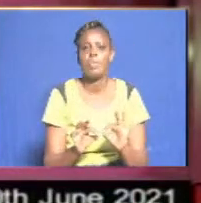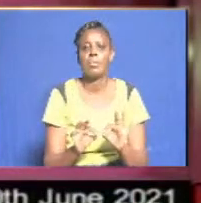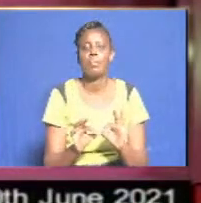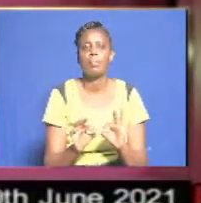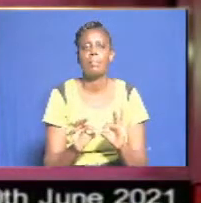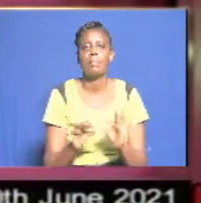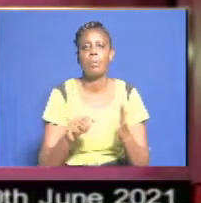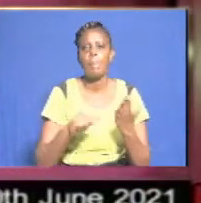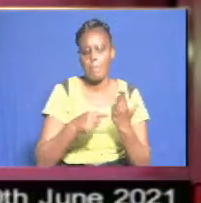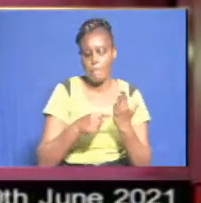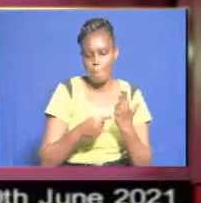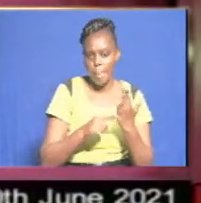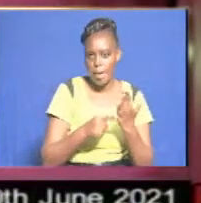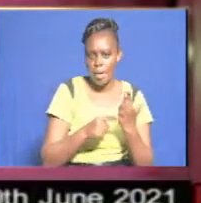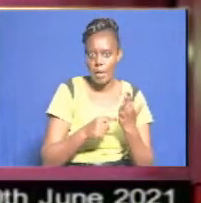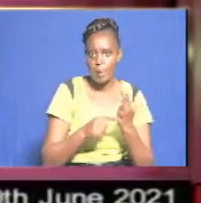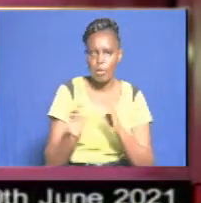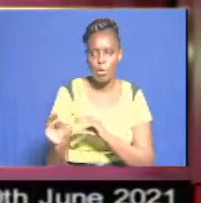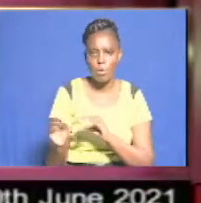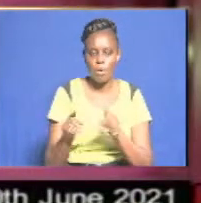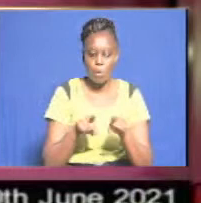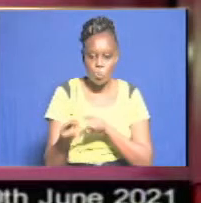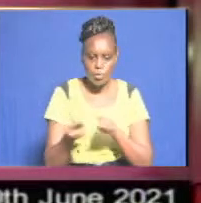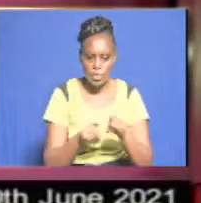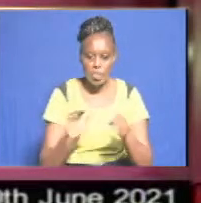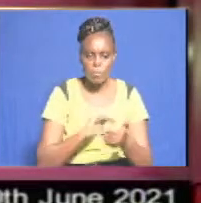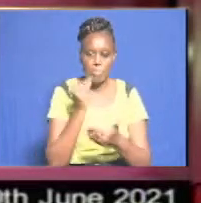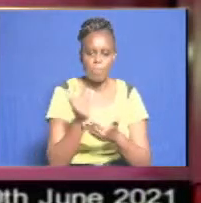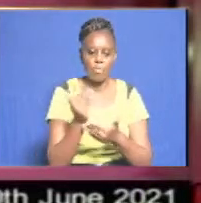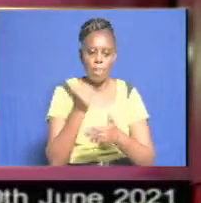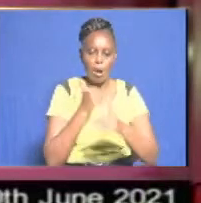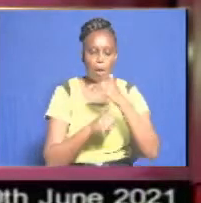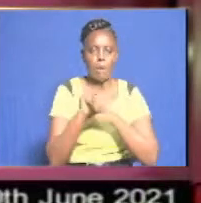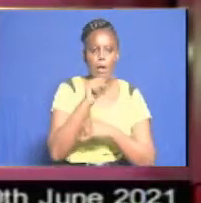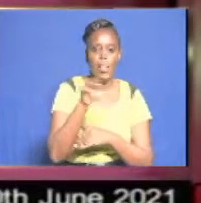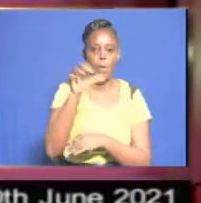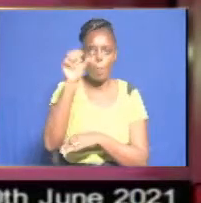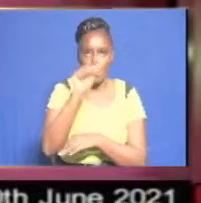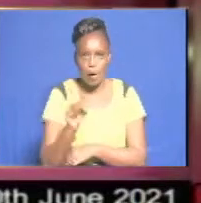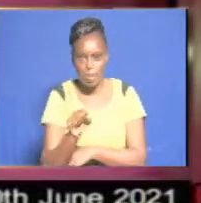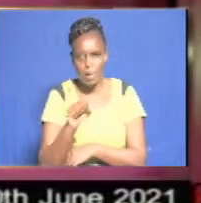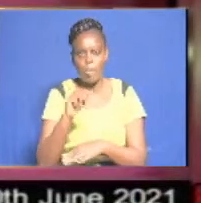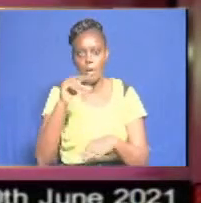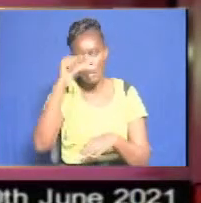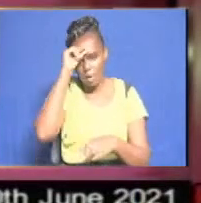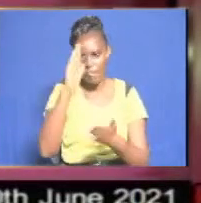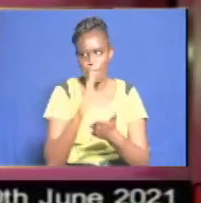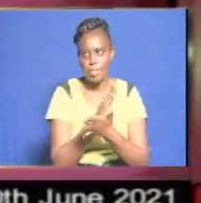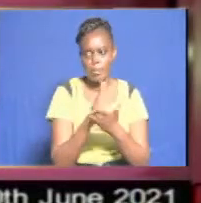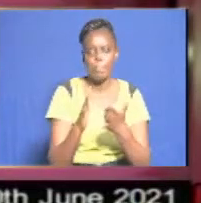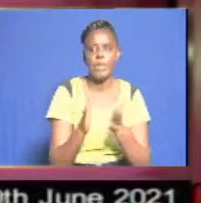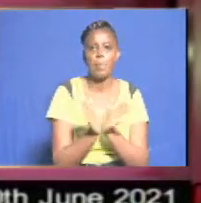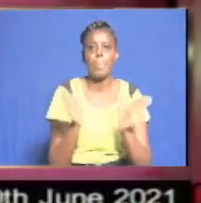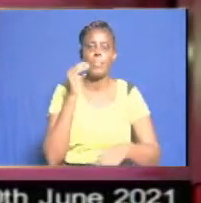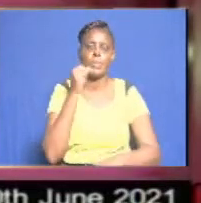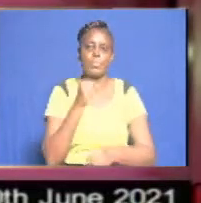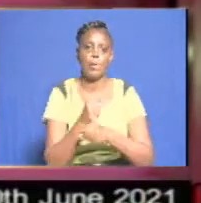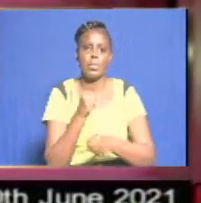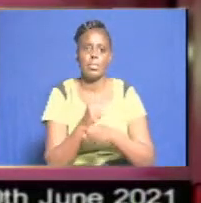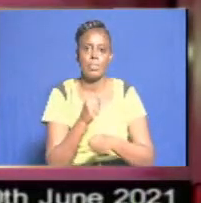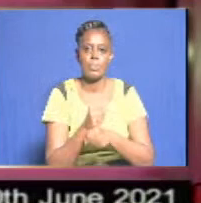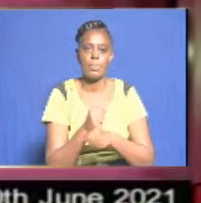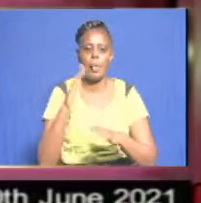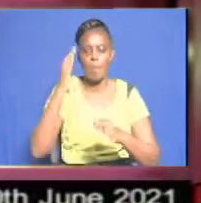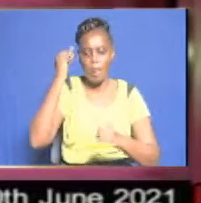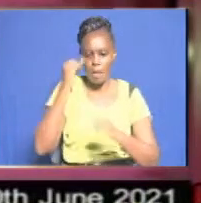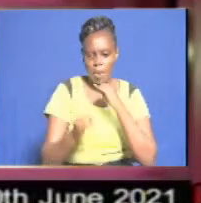Mechanical and Transport Fund from the National Youth Service, and the State Department for Public Works.